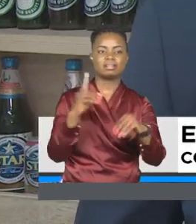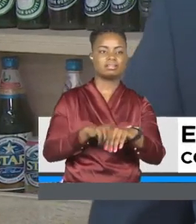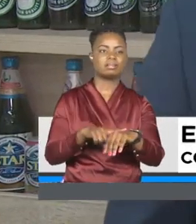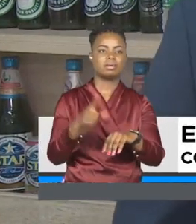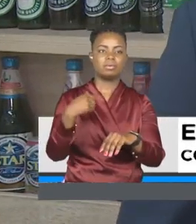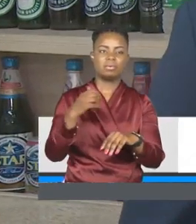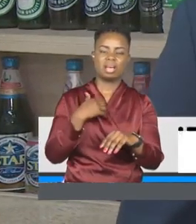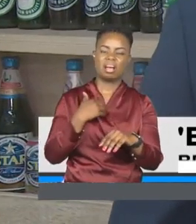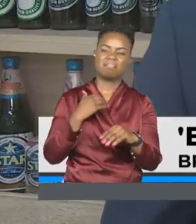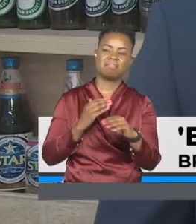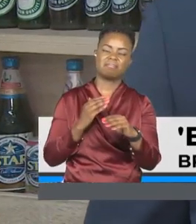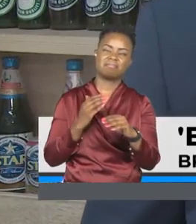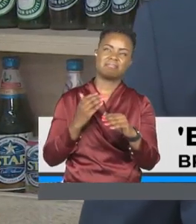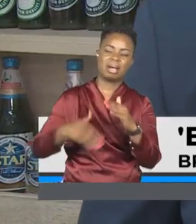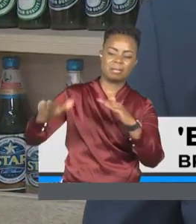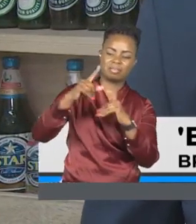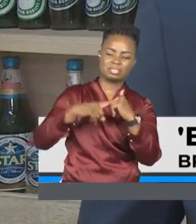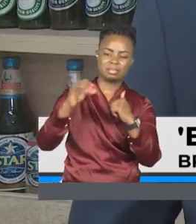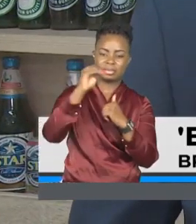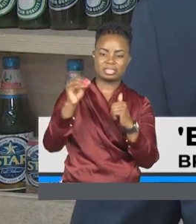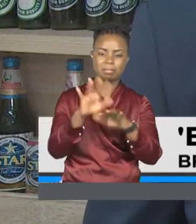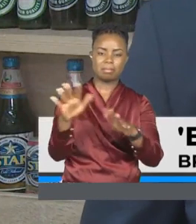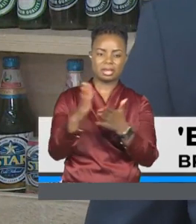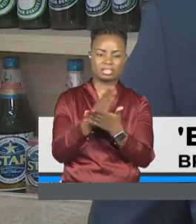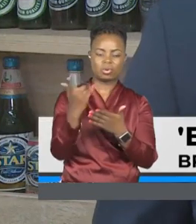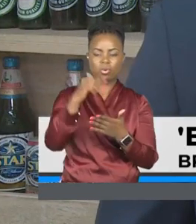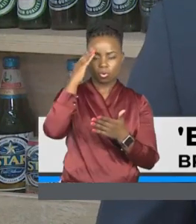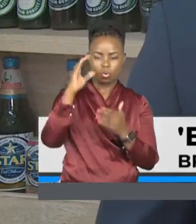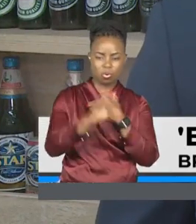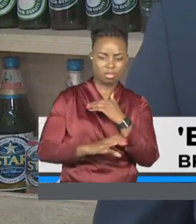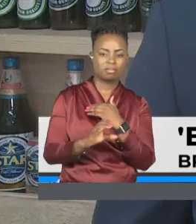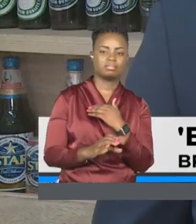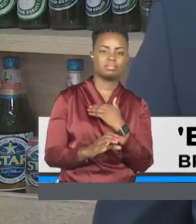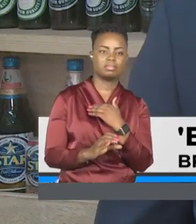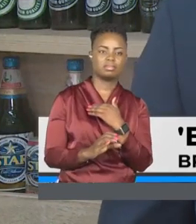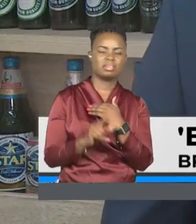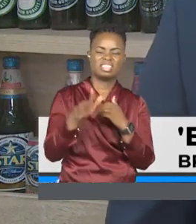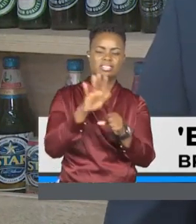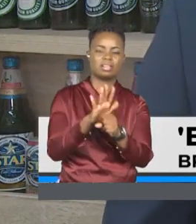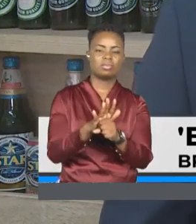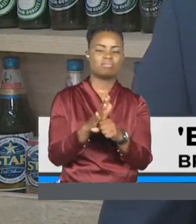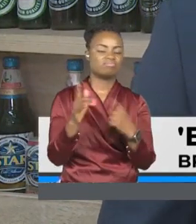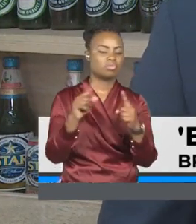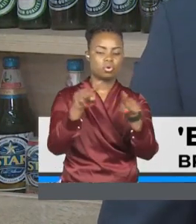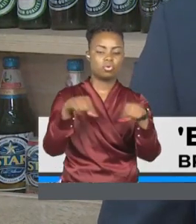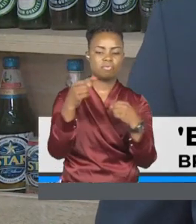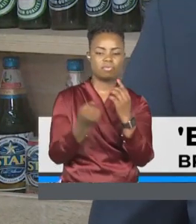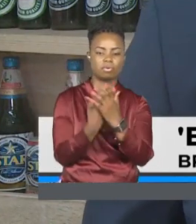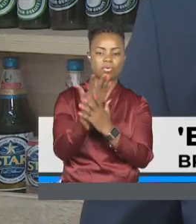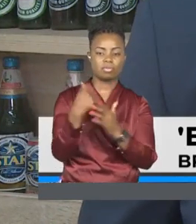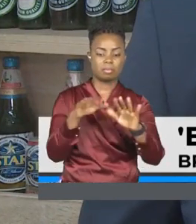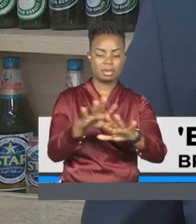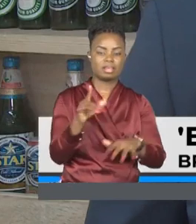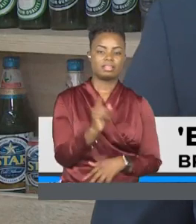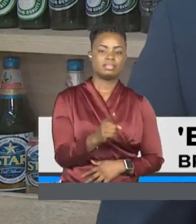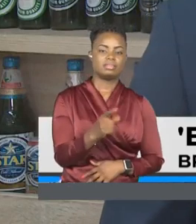We are above 60% market share in this country. We know the country, we know the terrain. There is a lot of room for growth in this market.